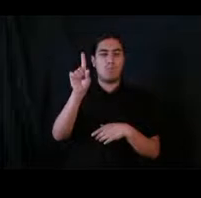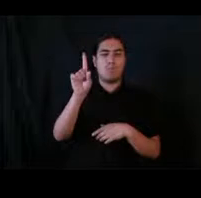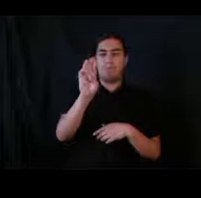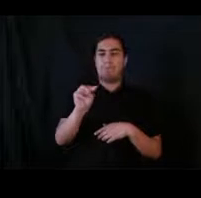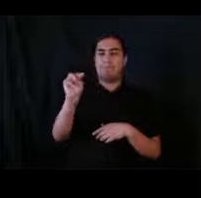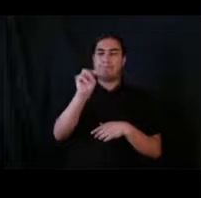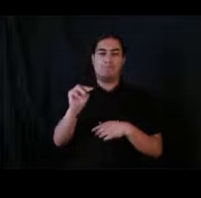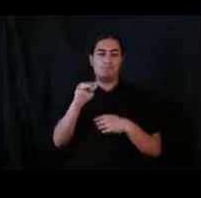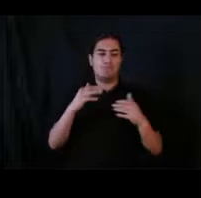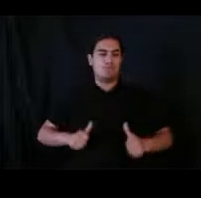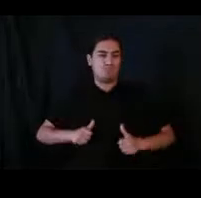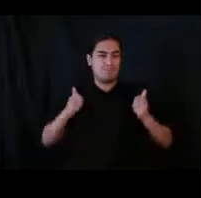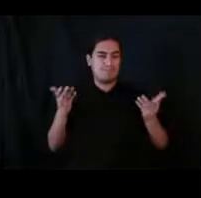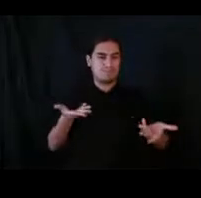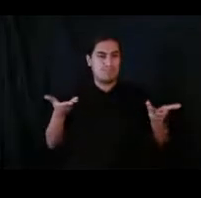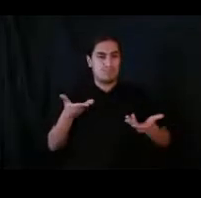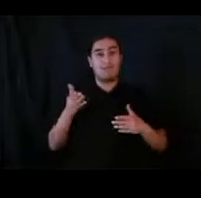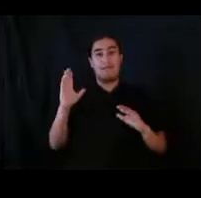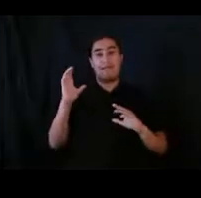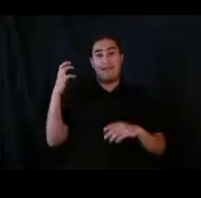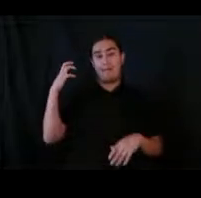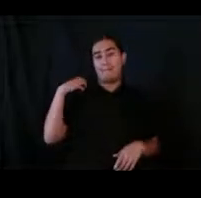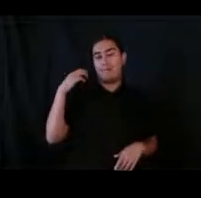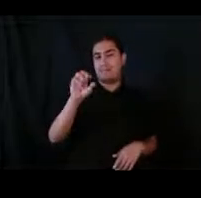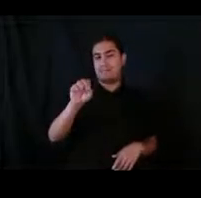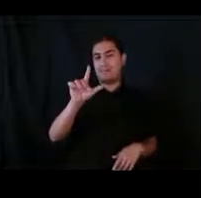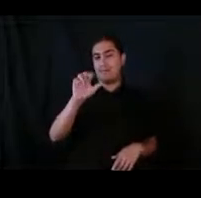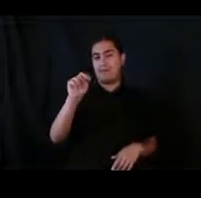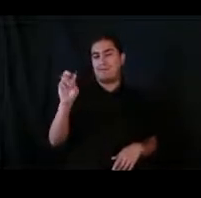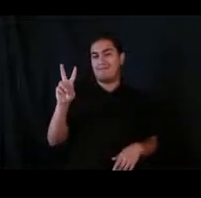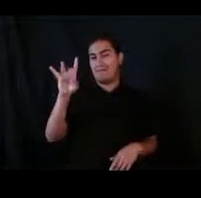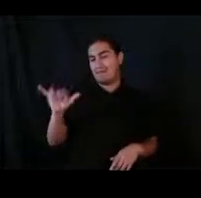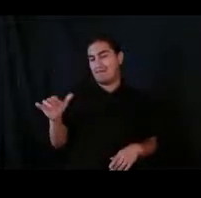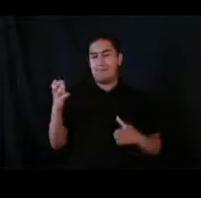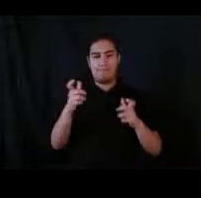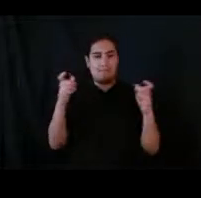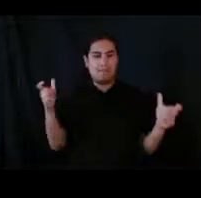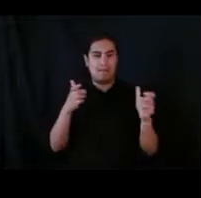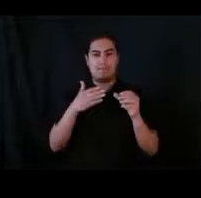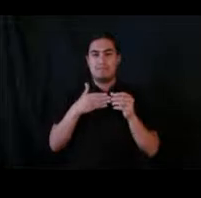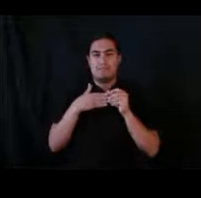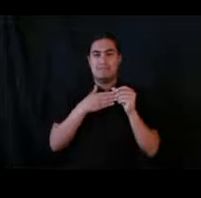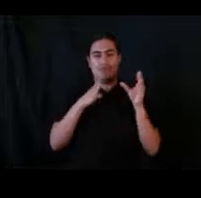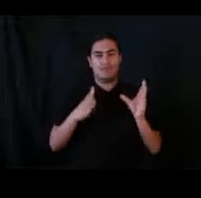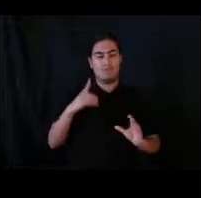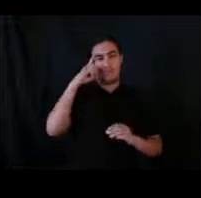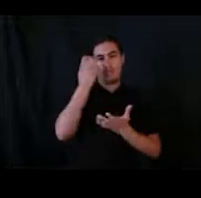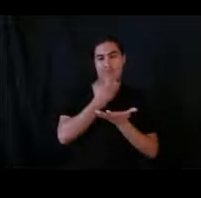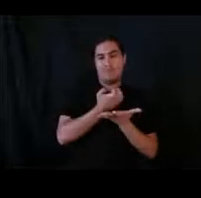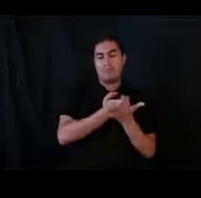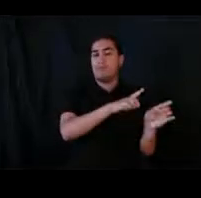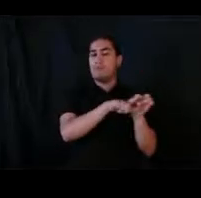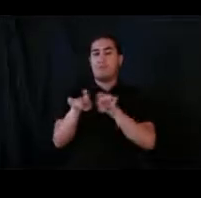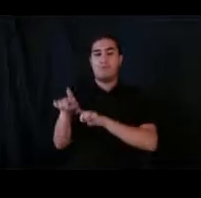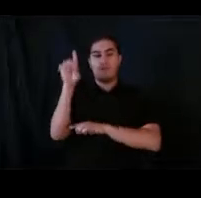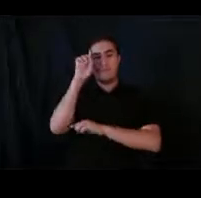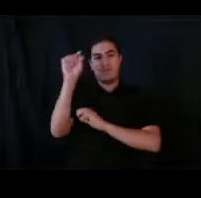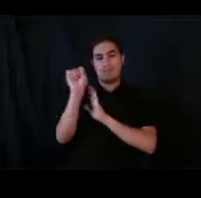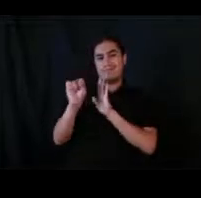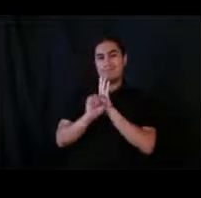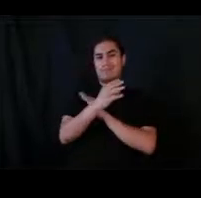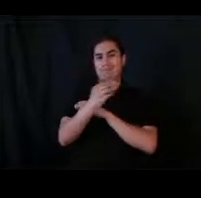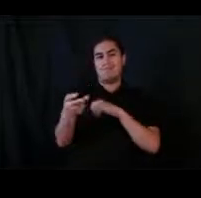the proclaimed capital of silicon valley san jose is a major driver not just in the bay area economy but also for the state and the nation as